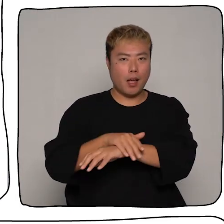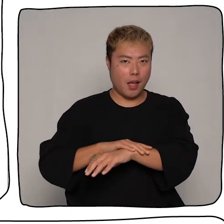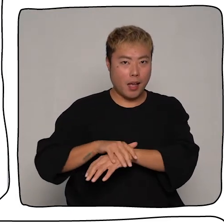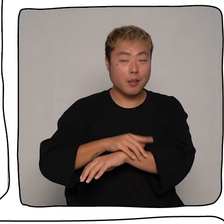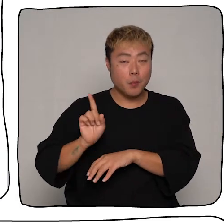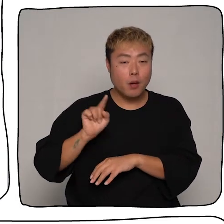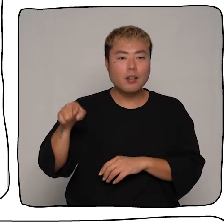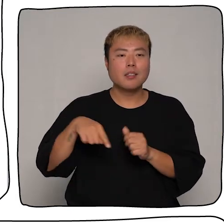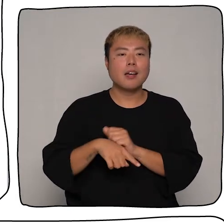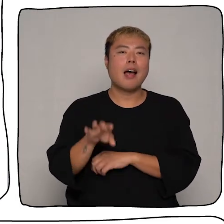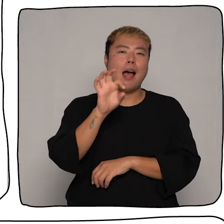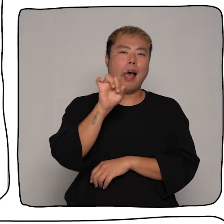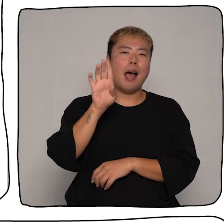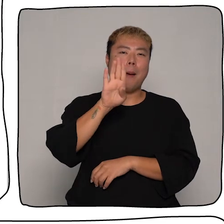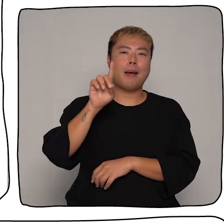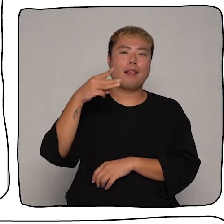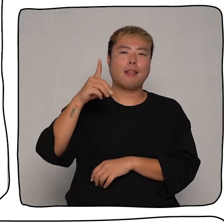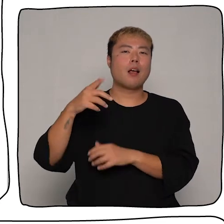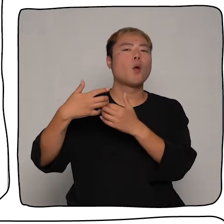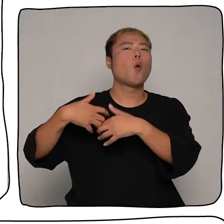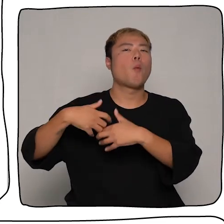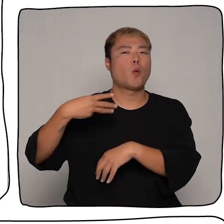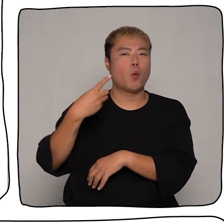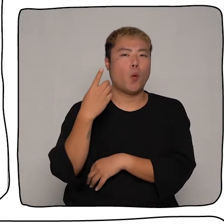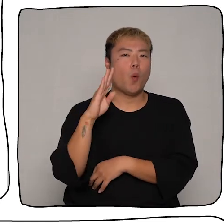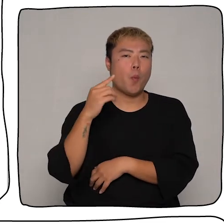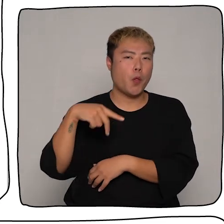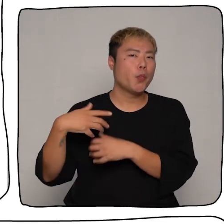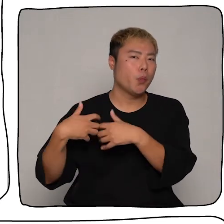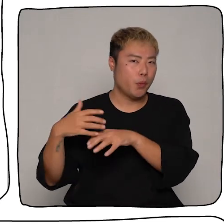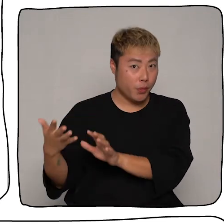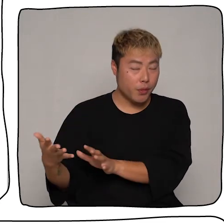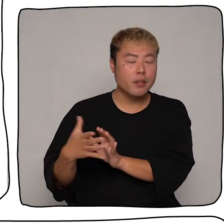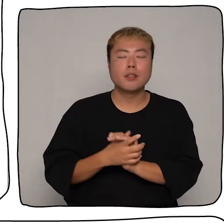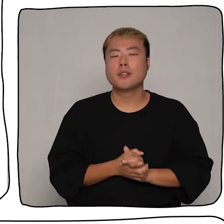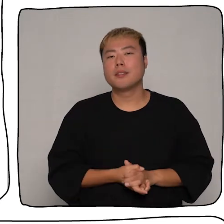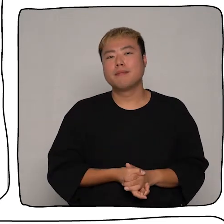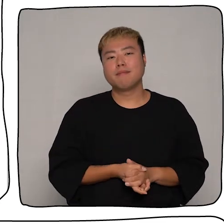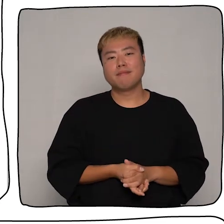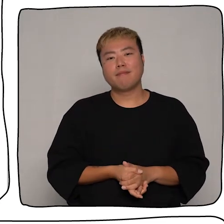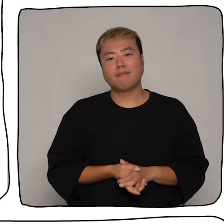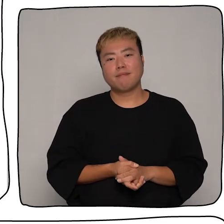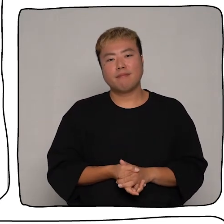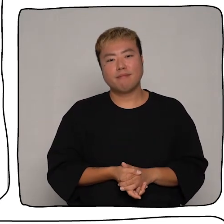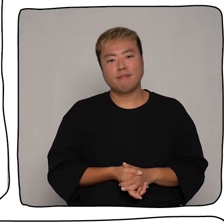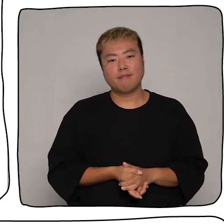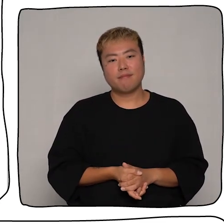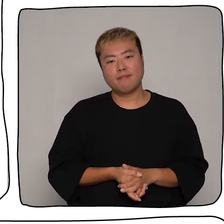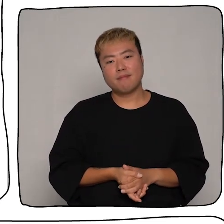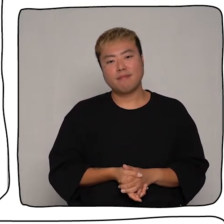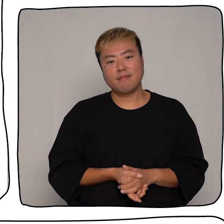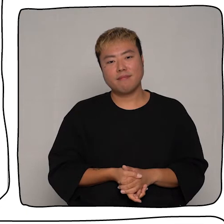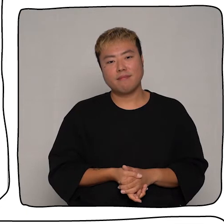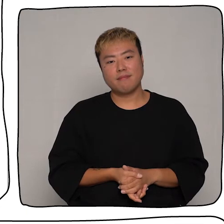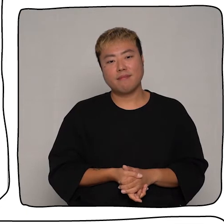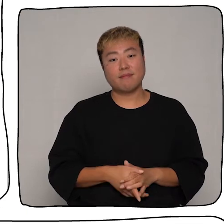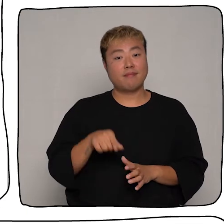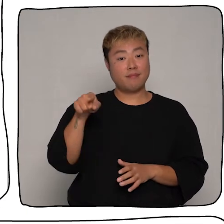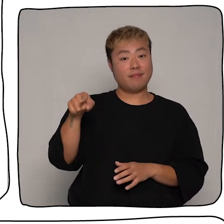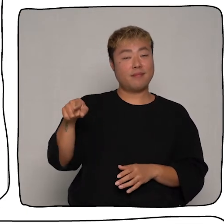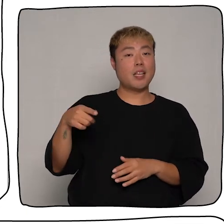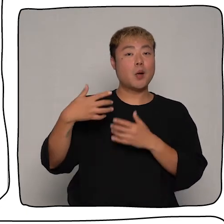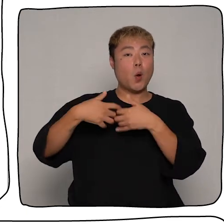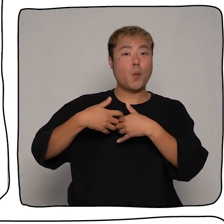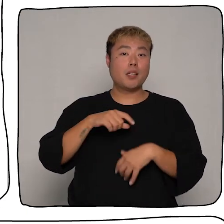with people who are not here is communication mediated by an avatar robot. This robot